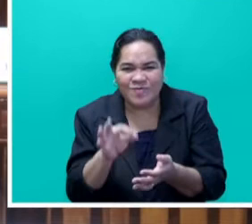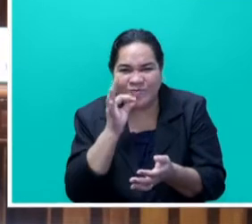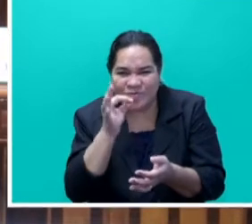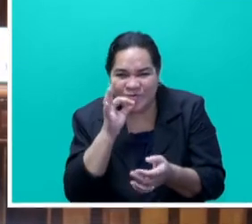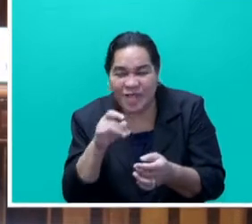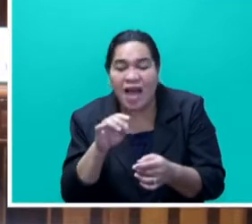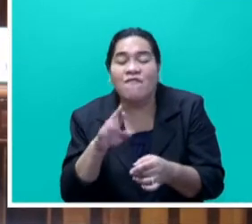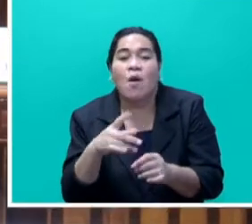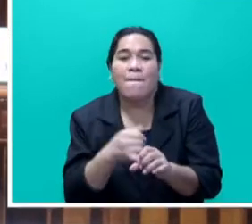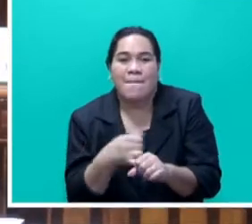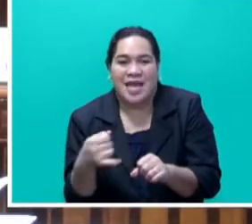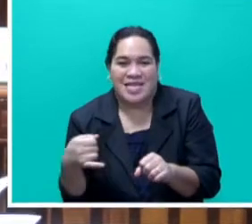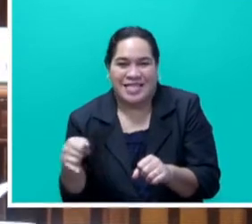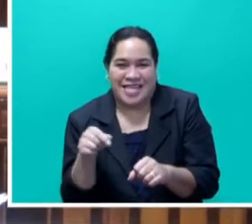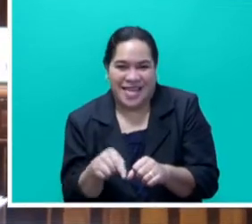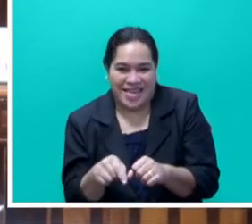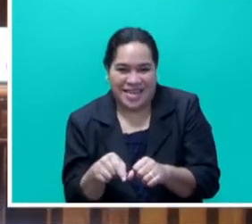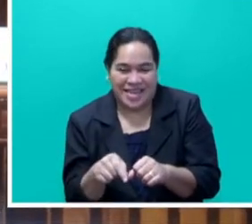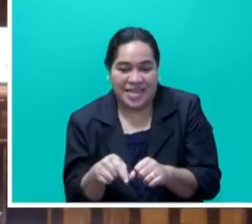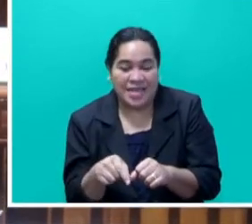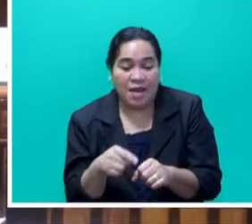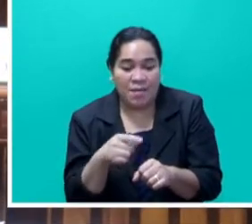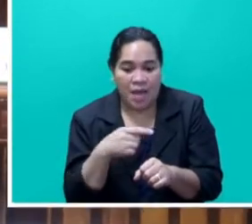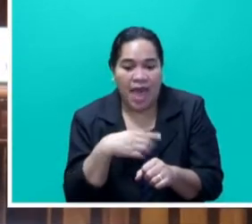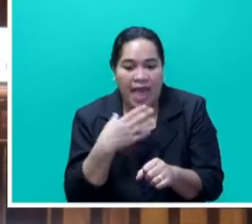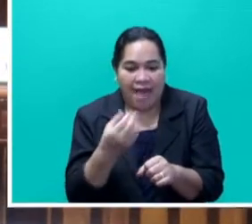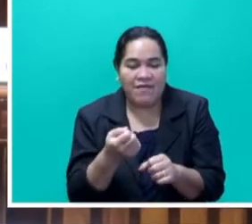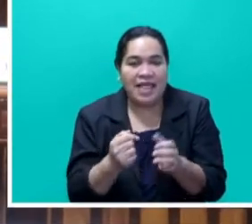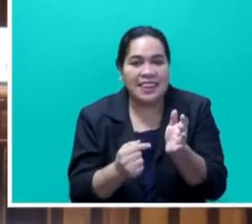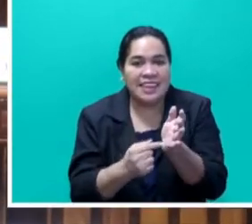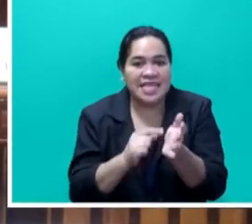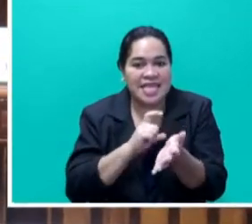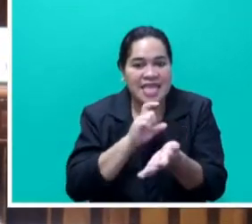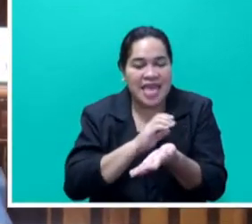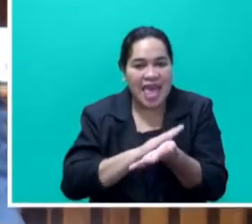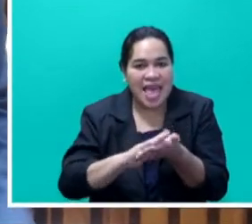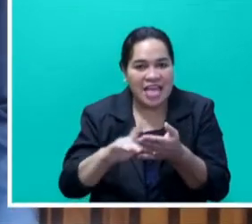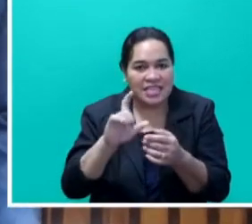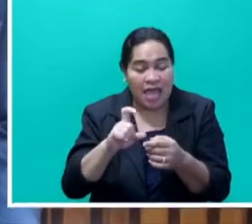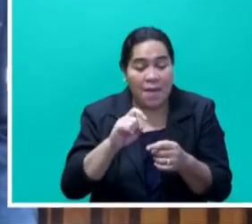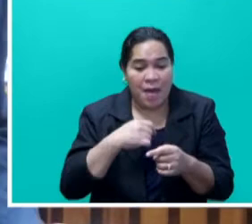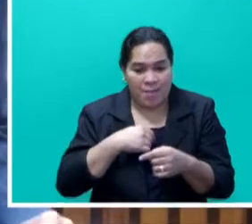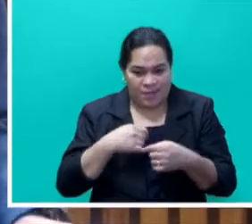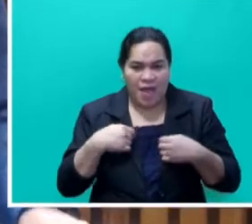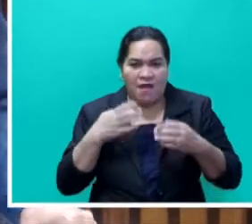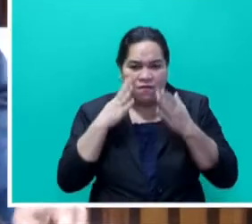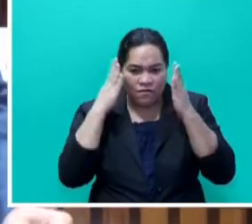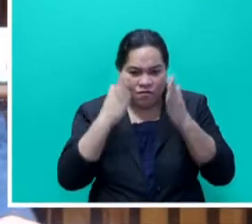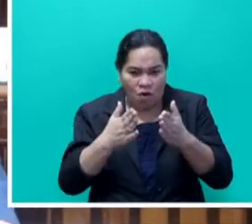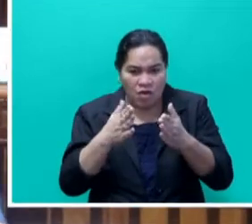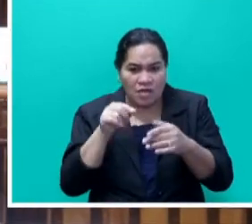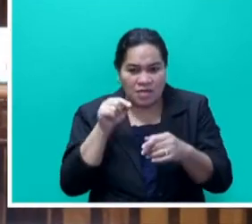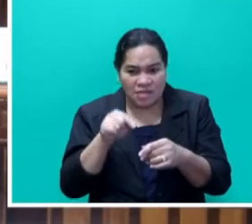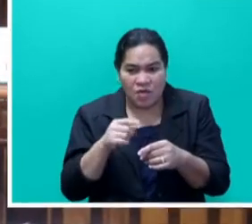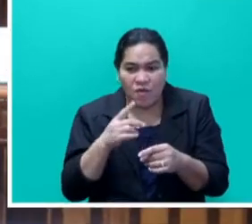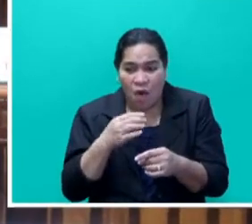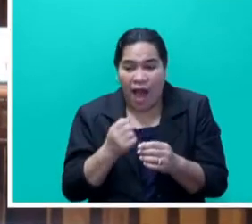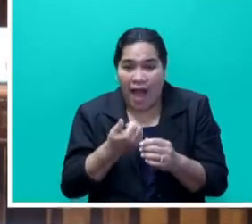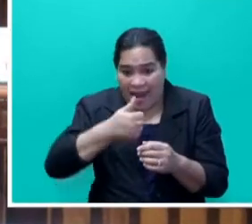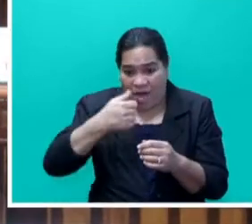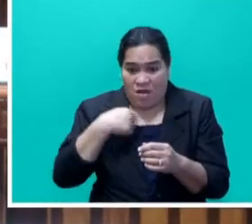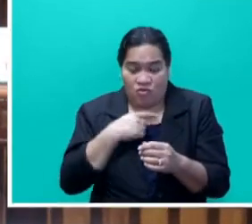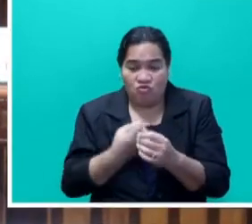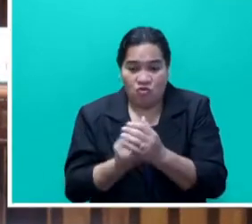medicinal purposes, which actually has high levels of THC. Our focus, of course, is on the industrial hemp with low levels of